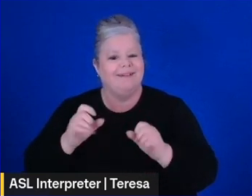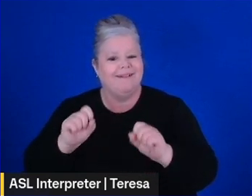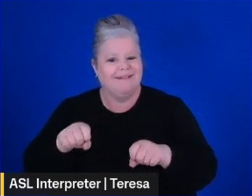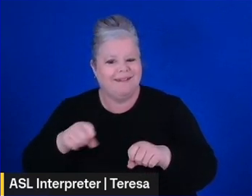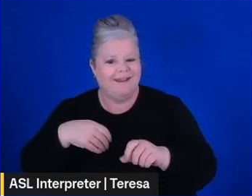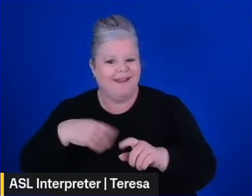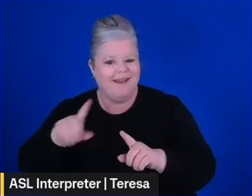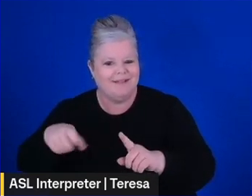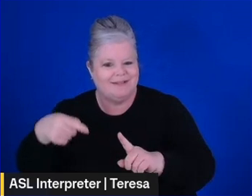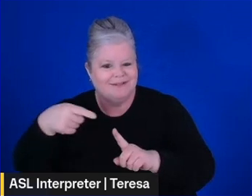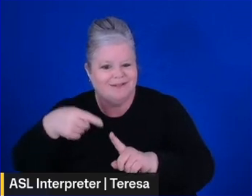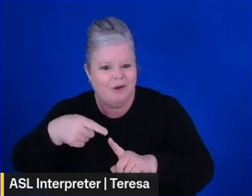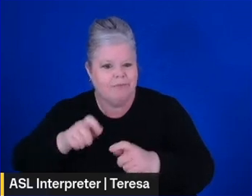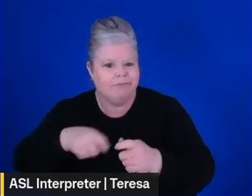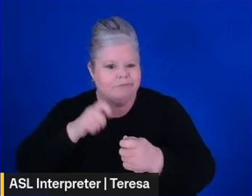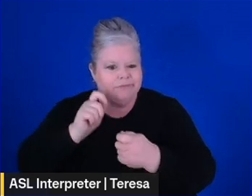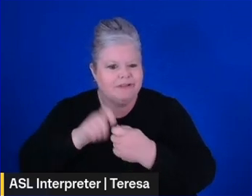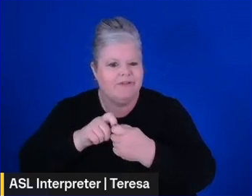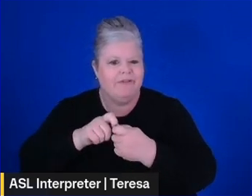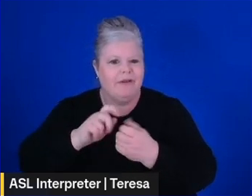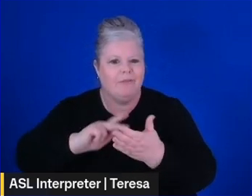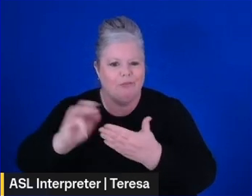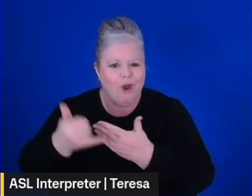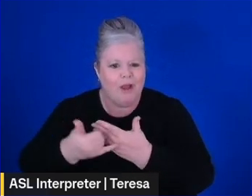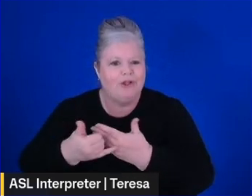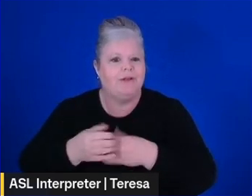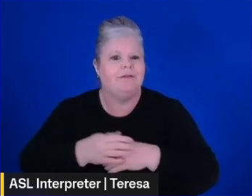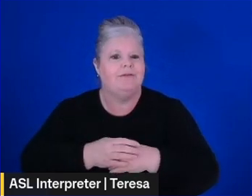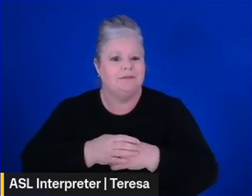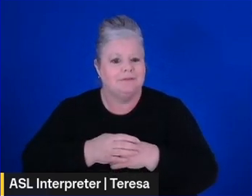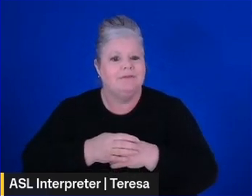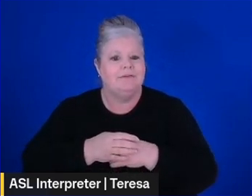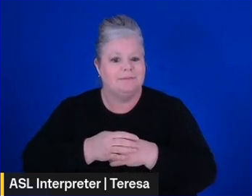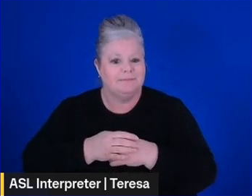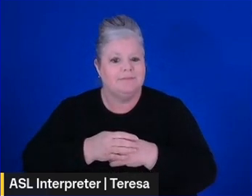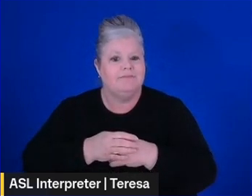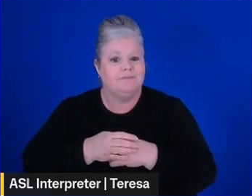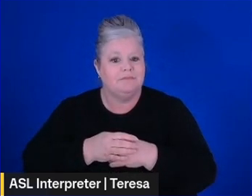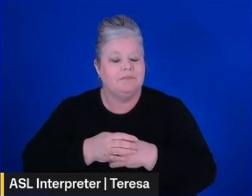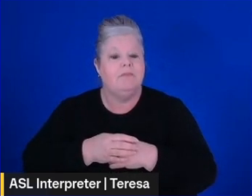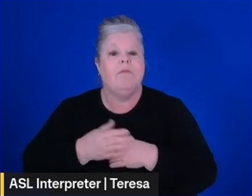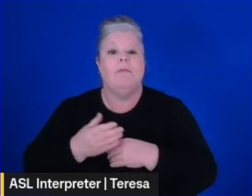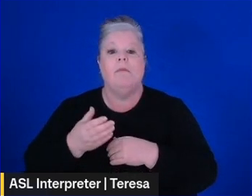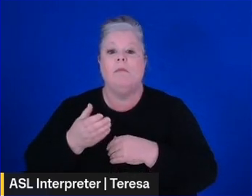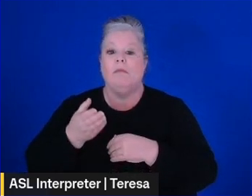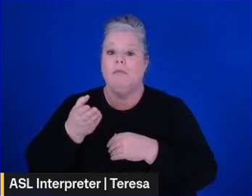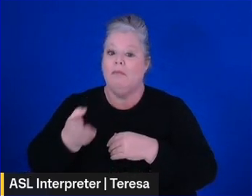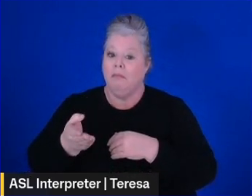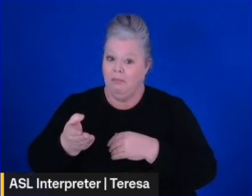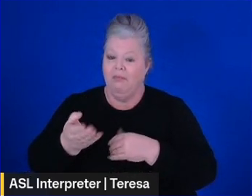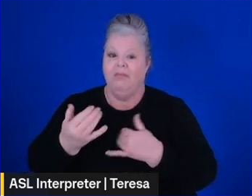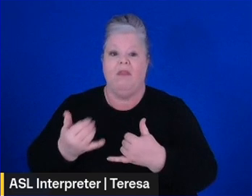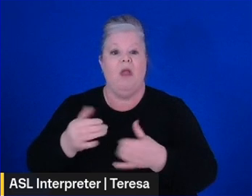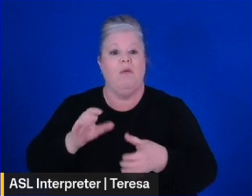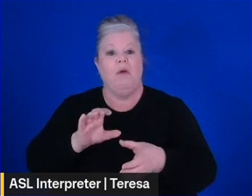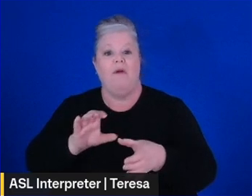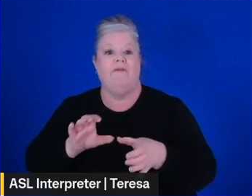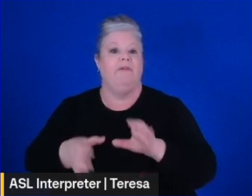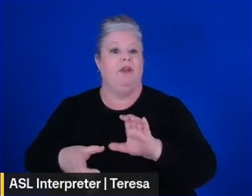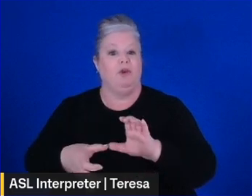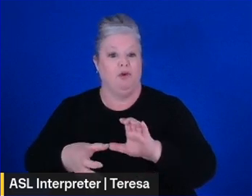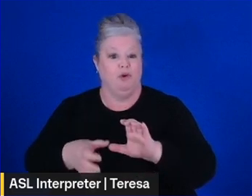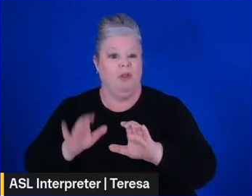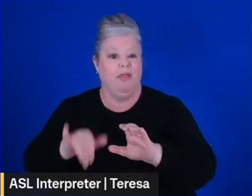Terraform project for this template, and here I can configure the input